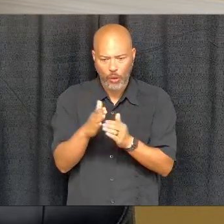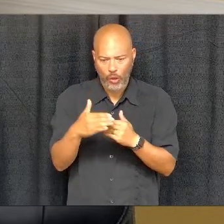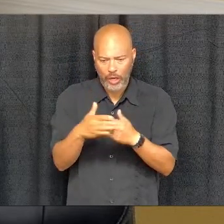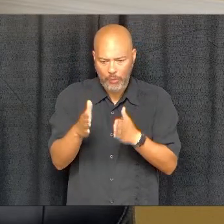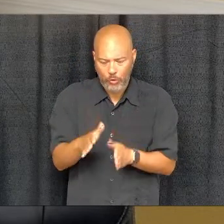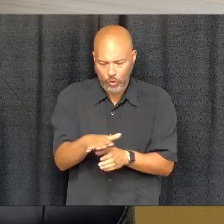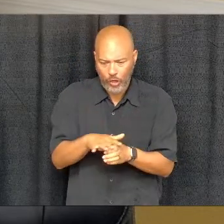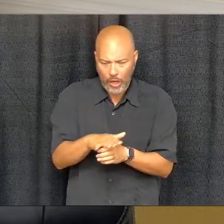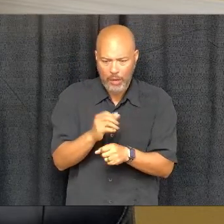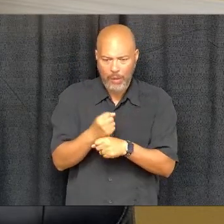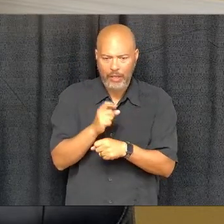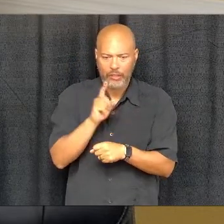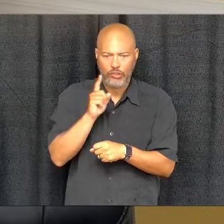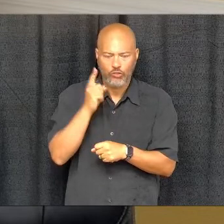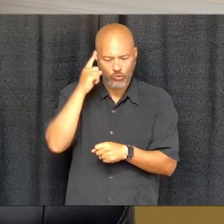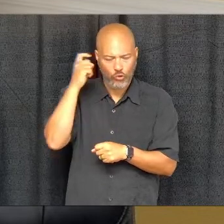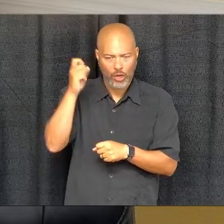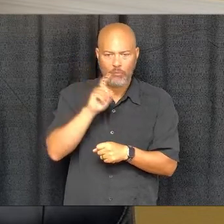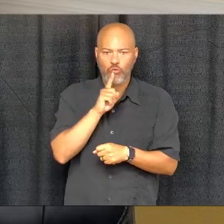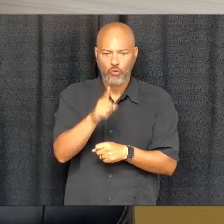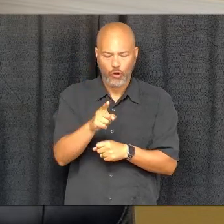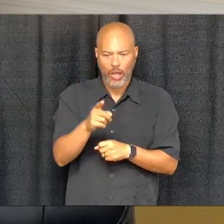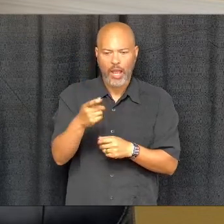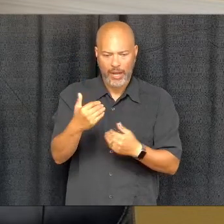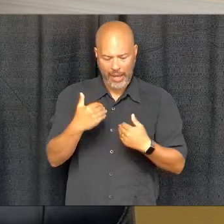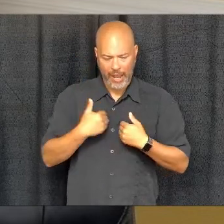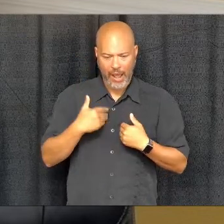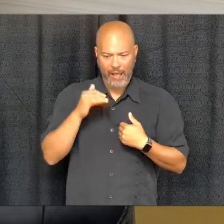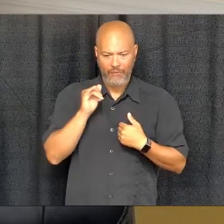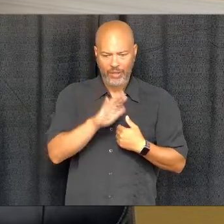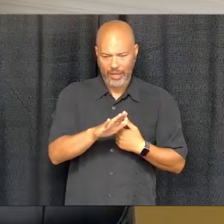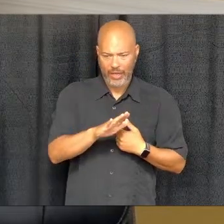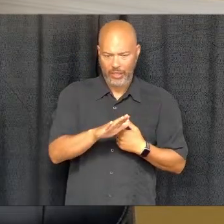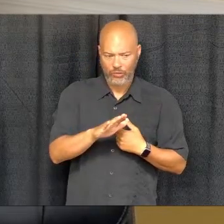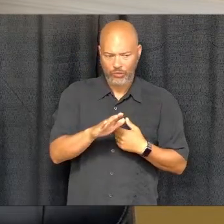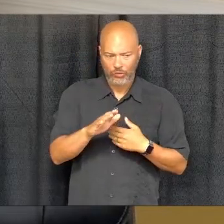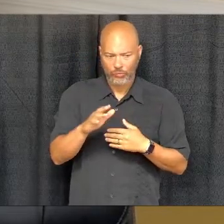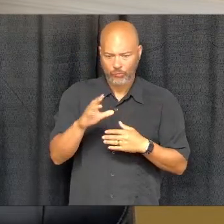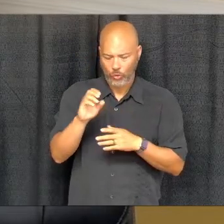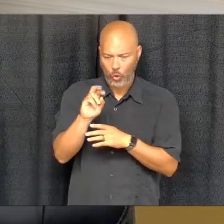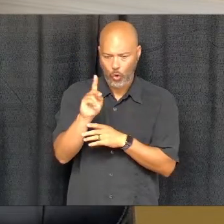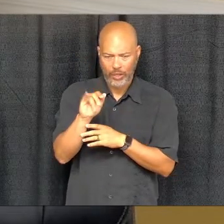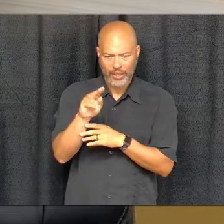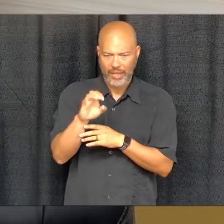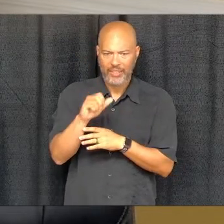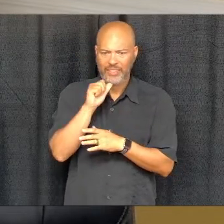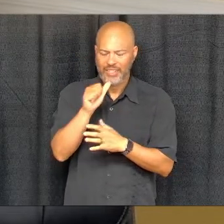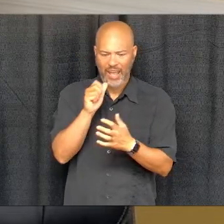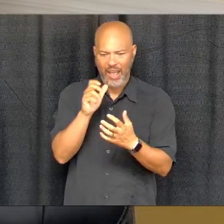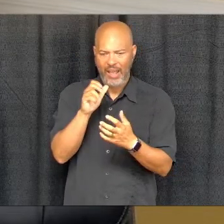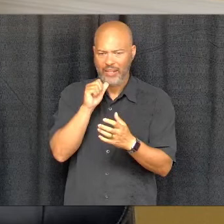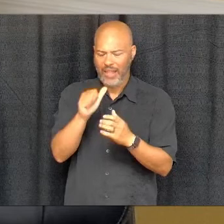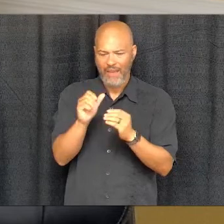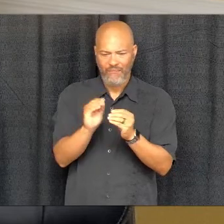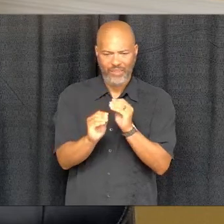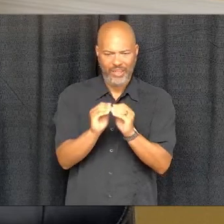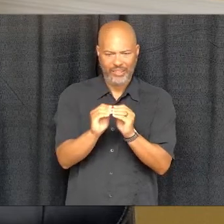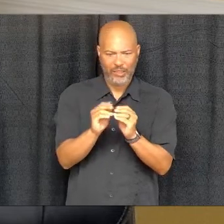make a dream a reality. And he brought forth his ordinance that does not fix the